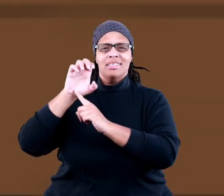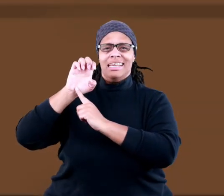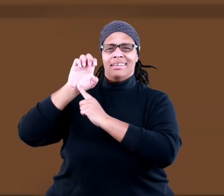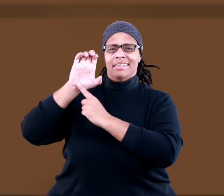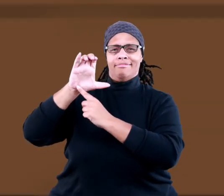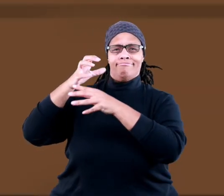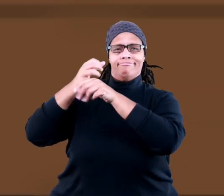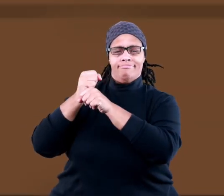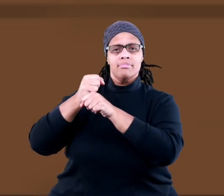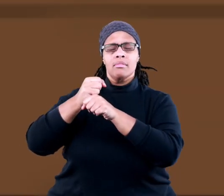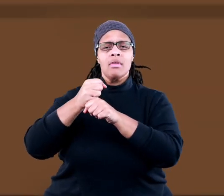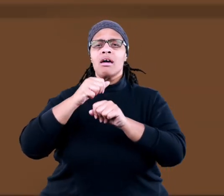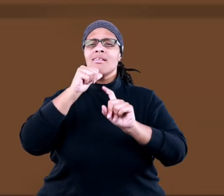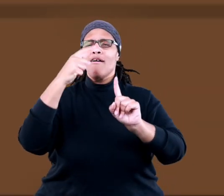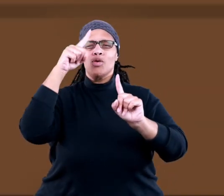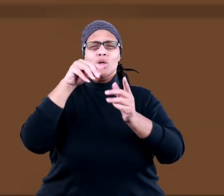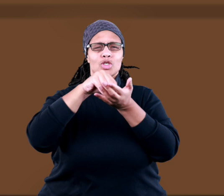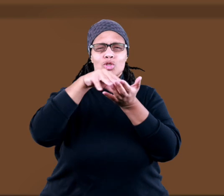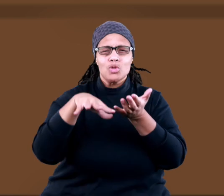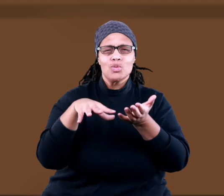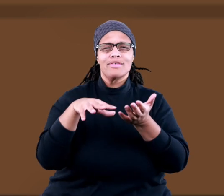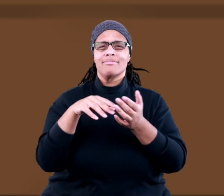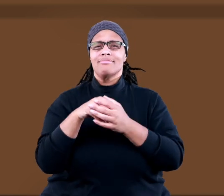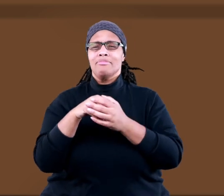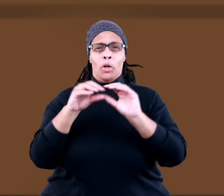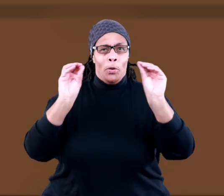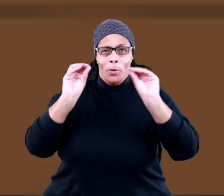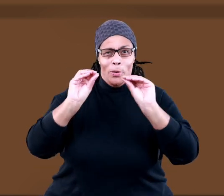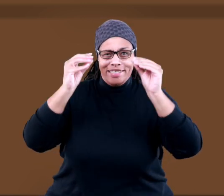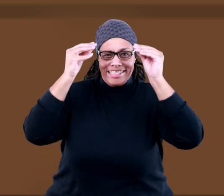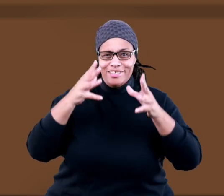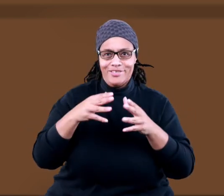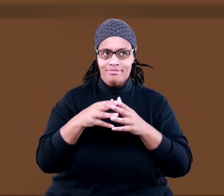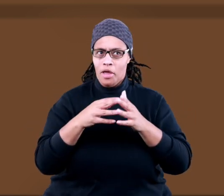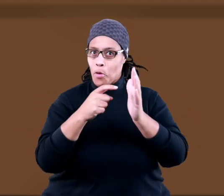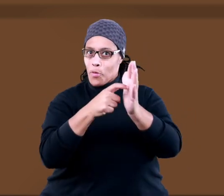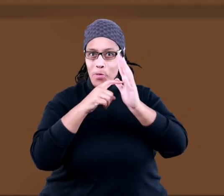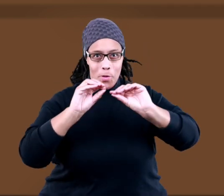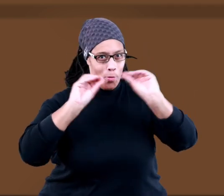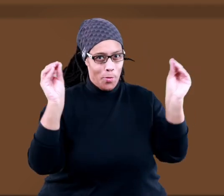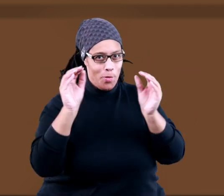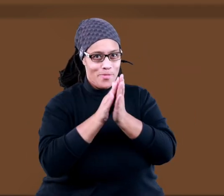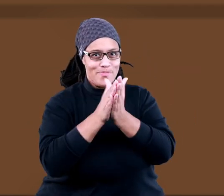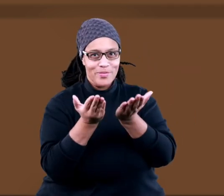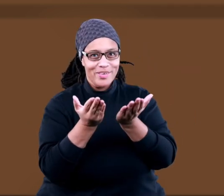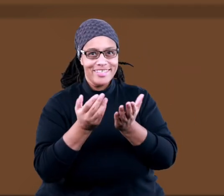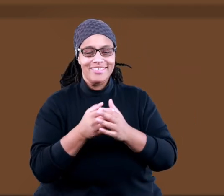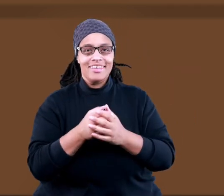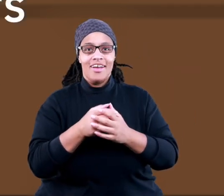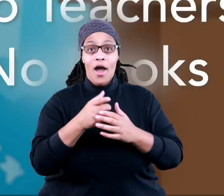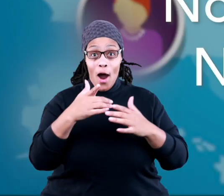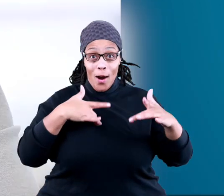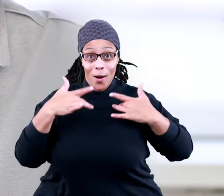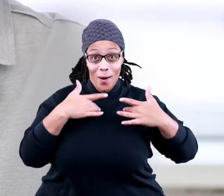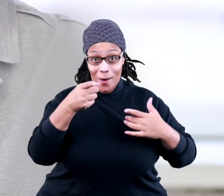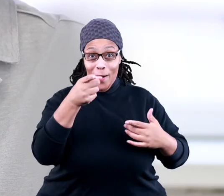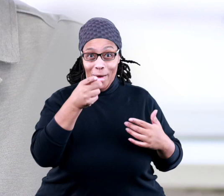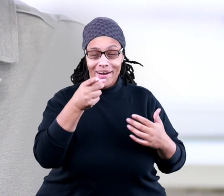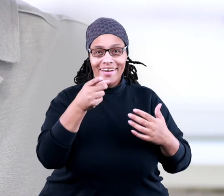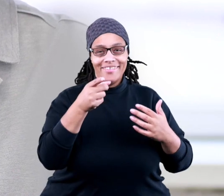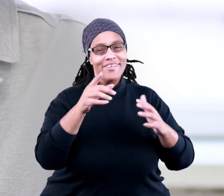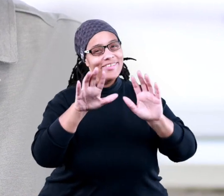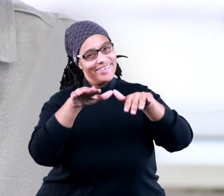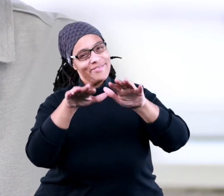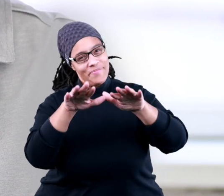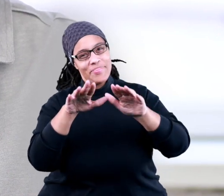The Electoral College is actually not for students, has no teachers, and requires no books. Sounds like